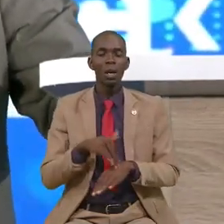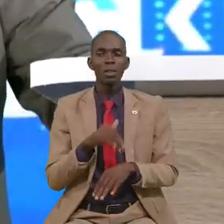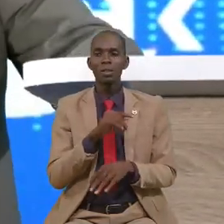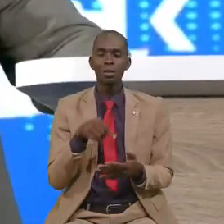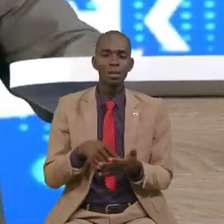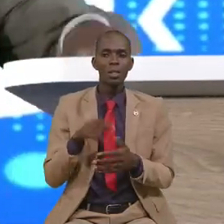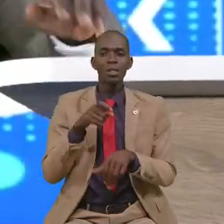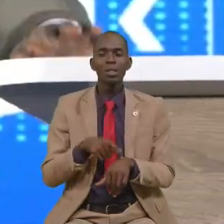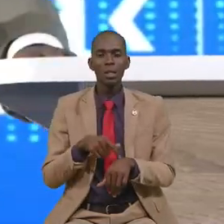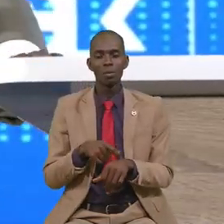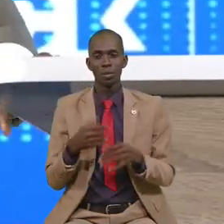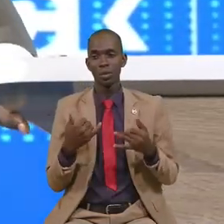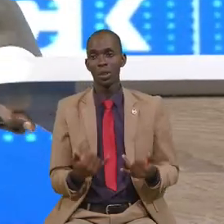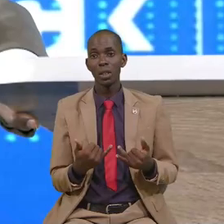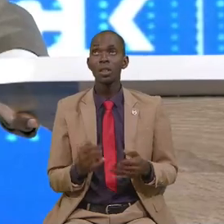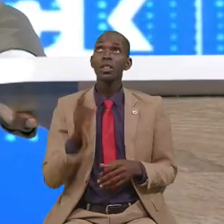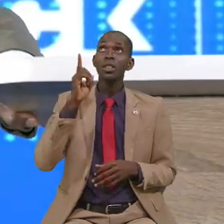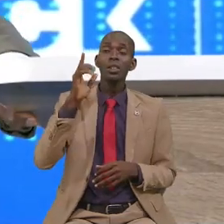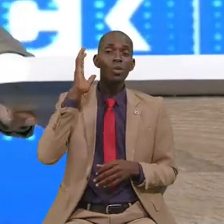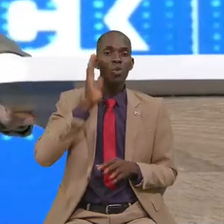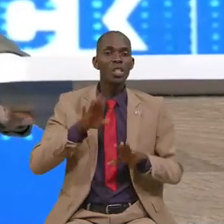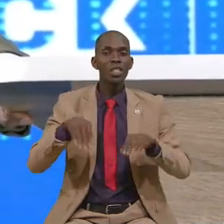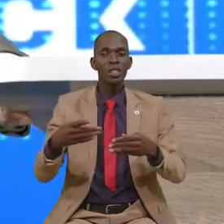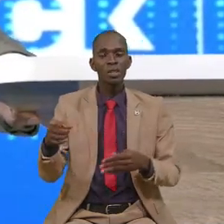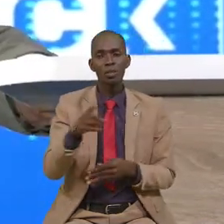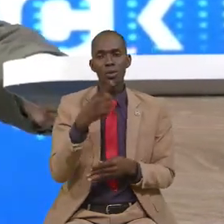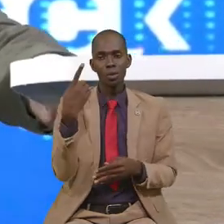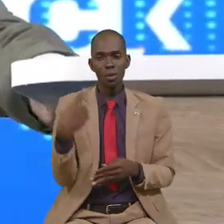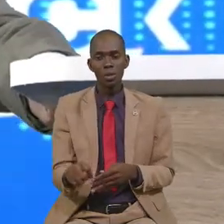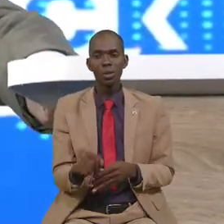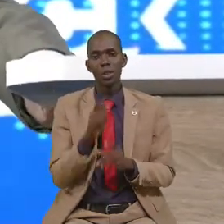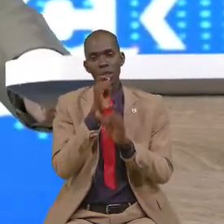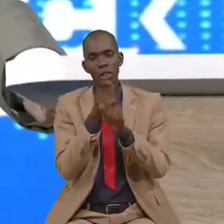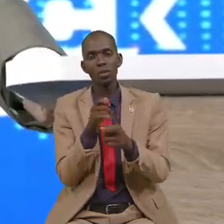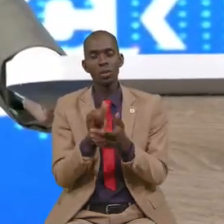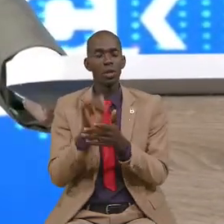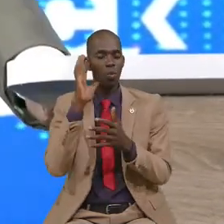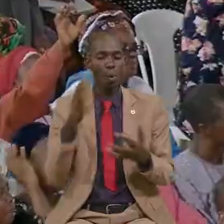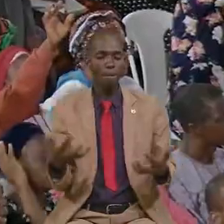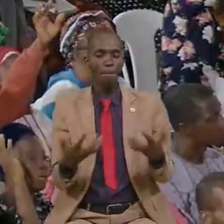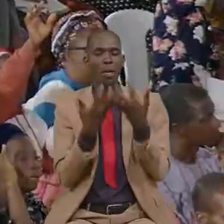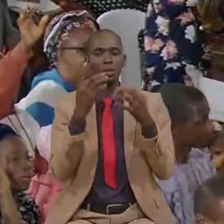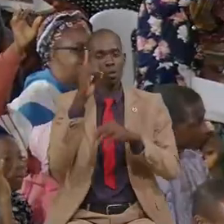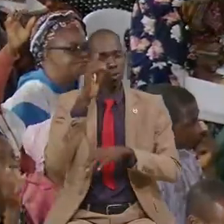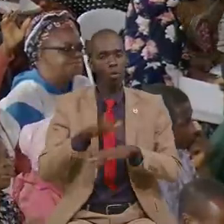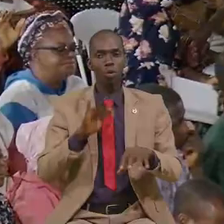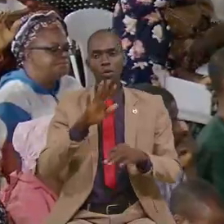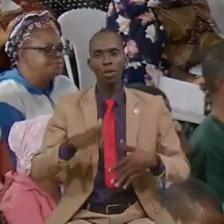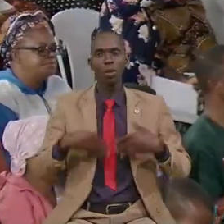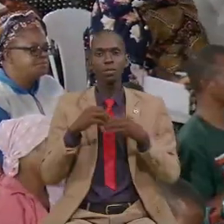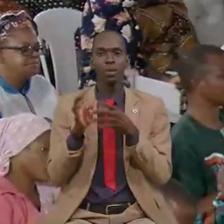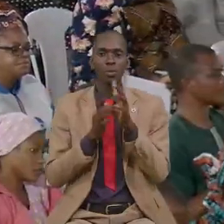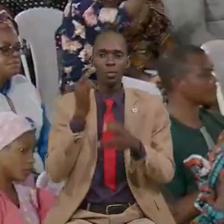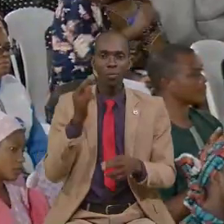as this, he will give you the gift that will match the calling of your life. He